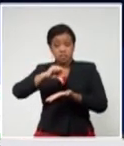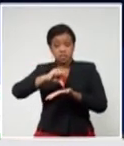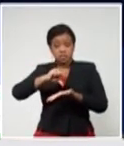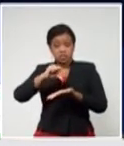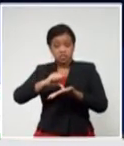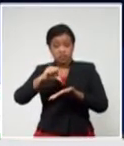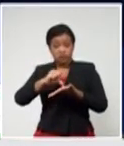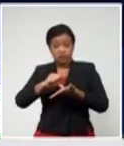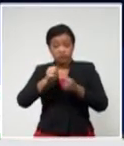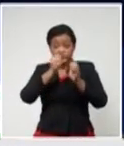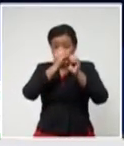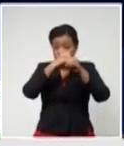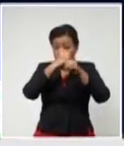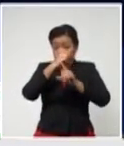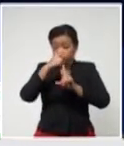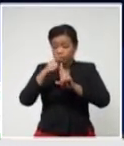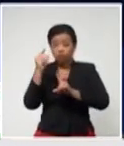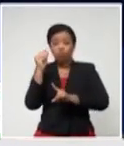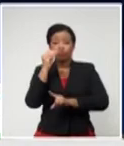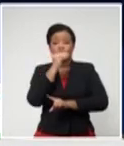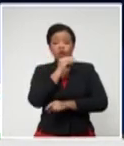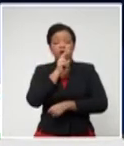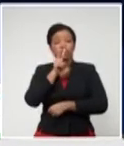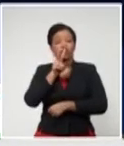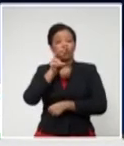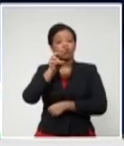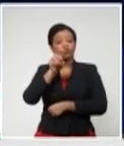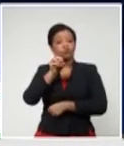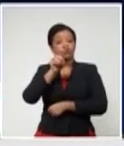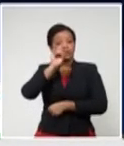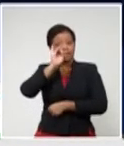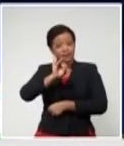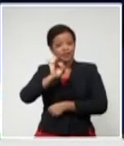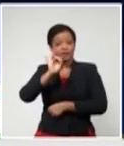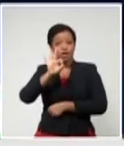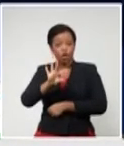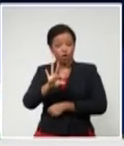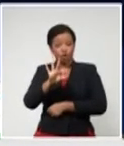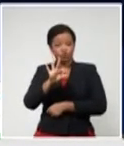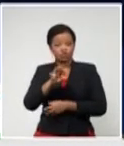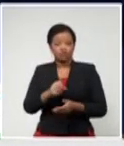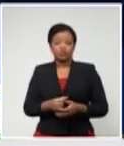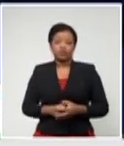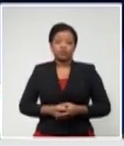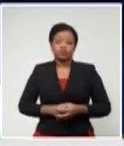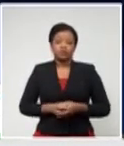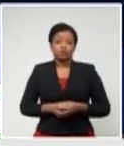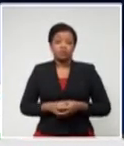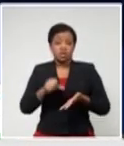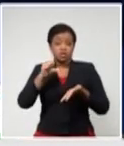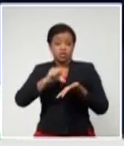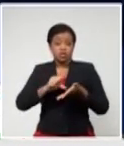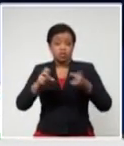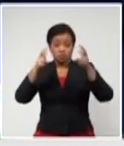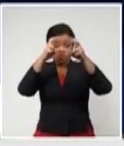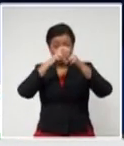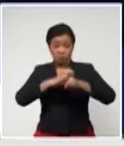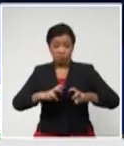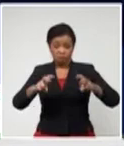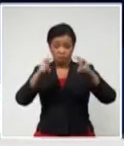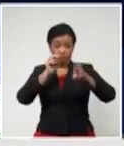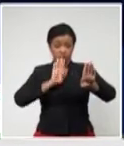278 in the Genetic Engineering and Biotechnology Center Lab, and 74 in the Civil Defense